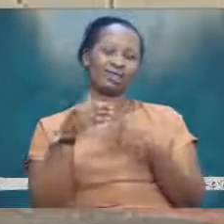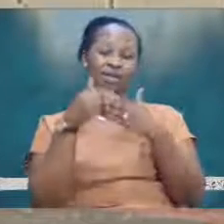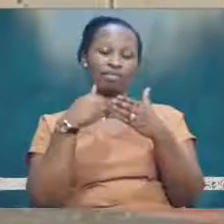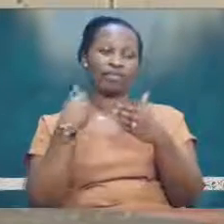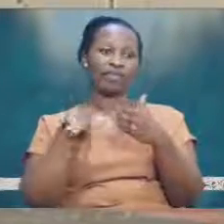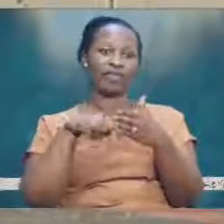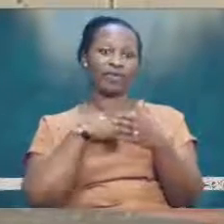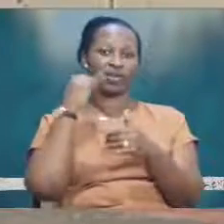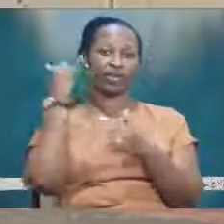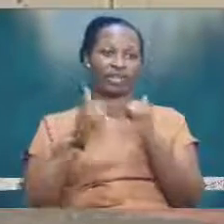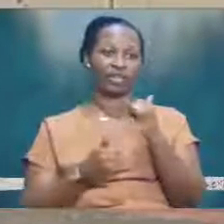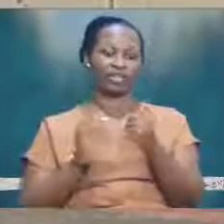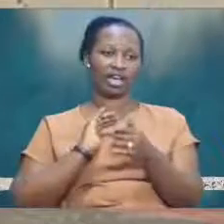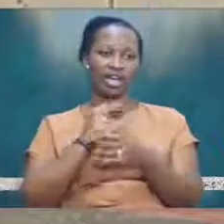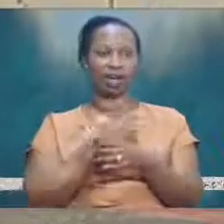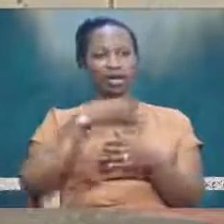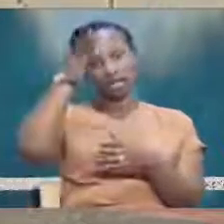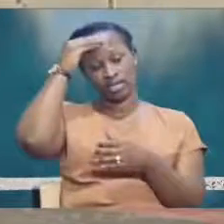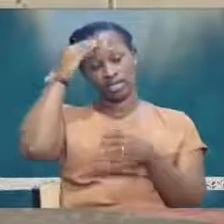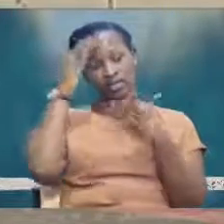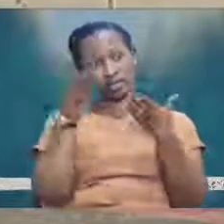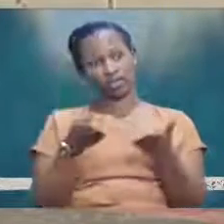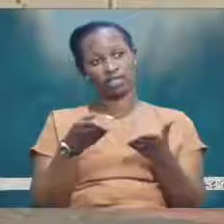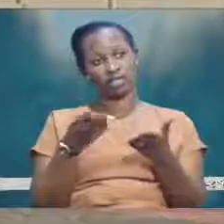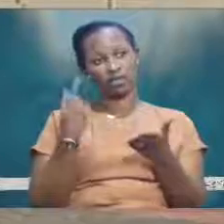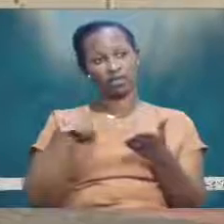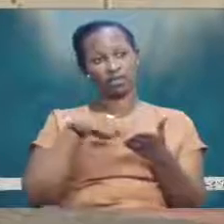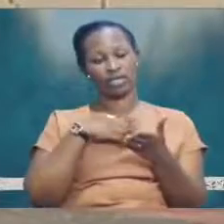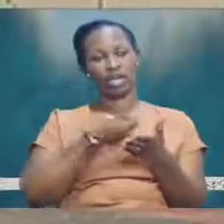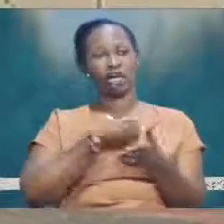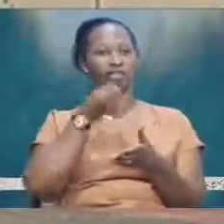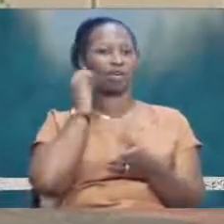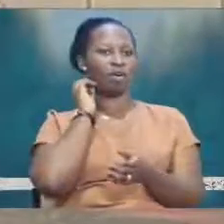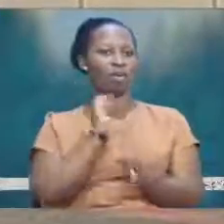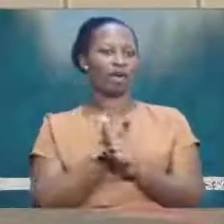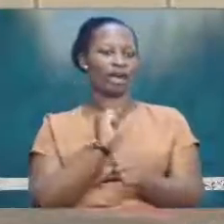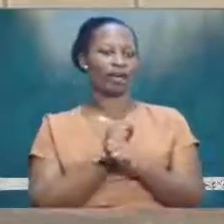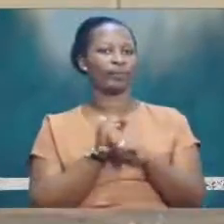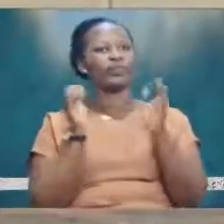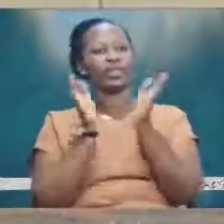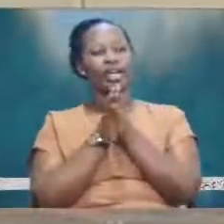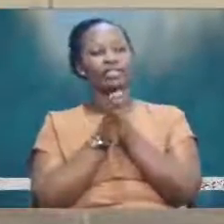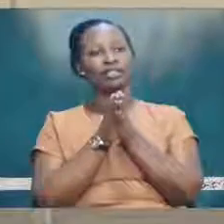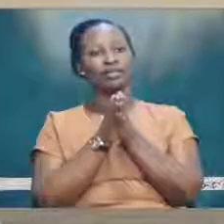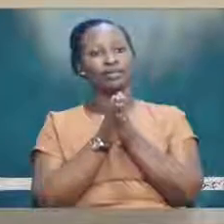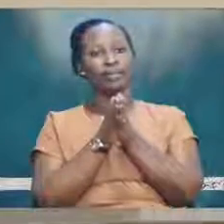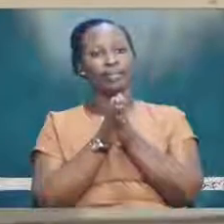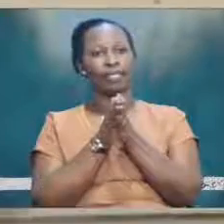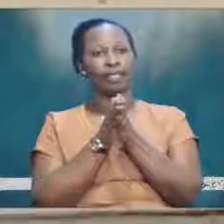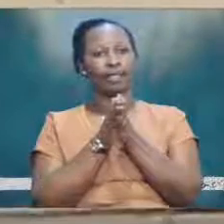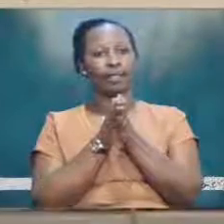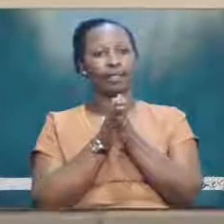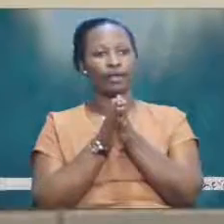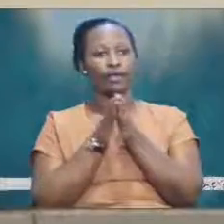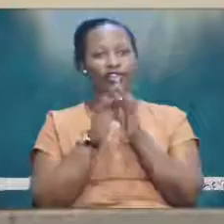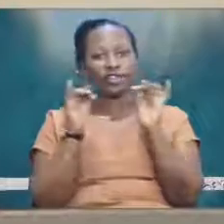Before we wind up or we end our lesson today, here we have homework. And to